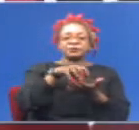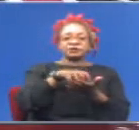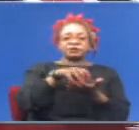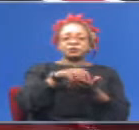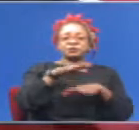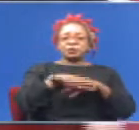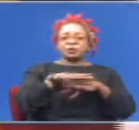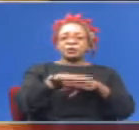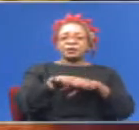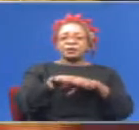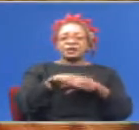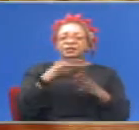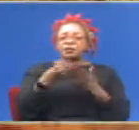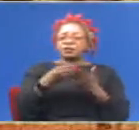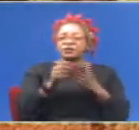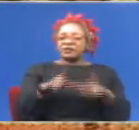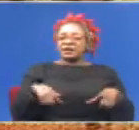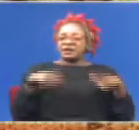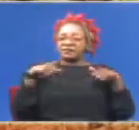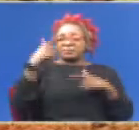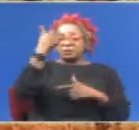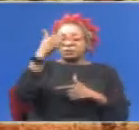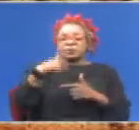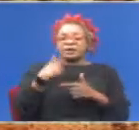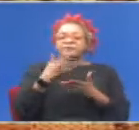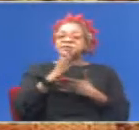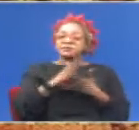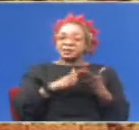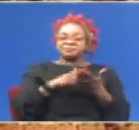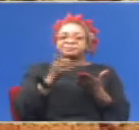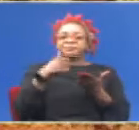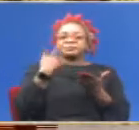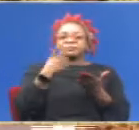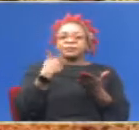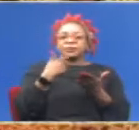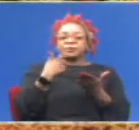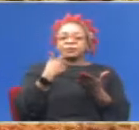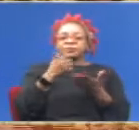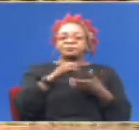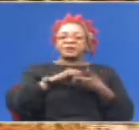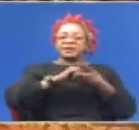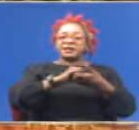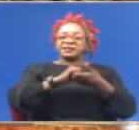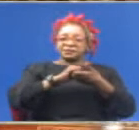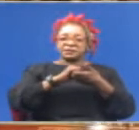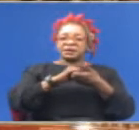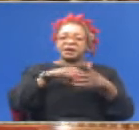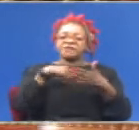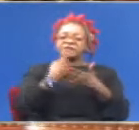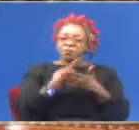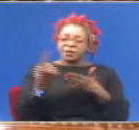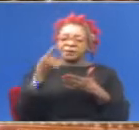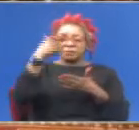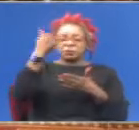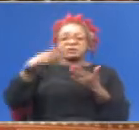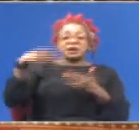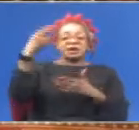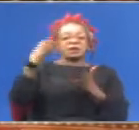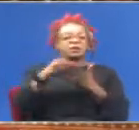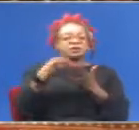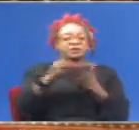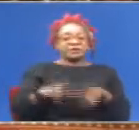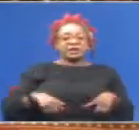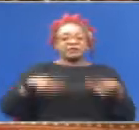the cost of living? Because there are some who engaged in the weekly protest because of the high cost of living that the country is